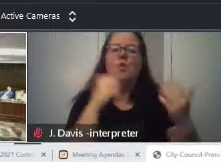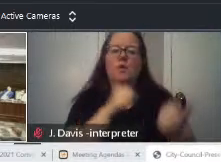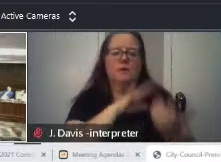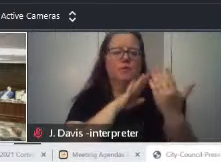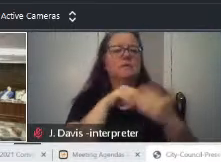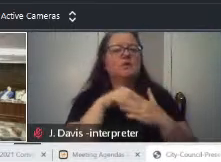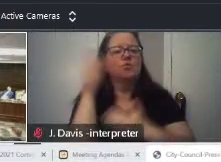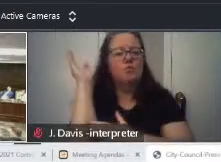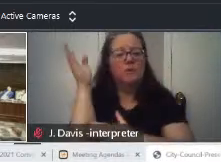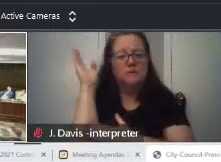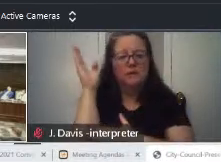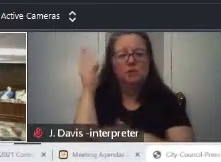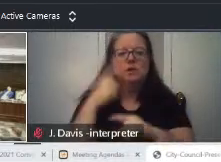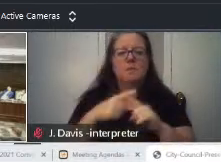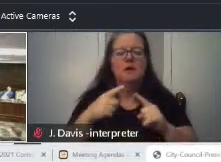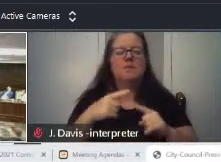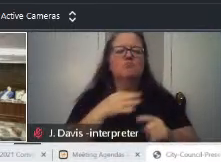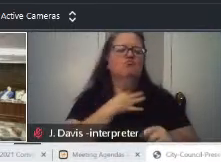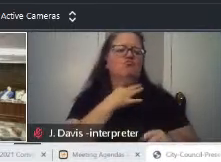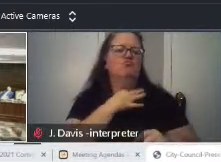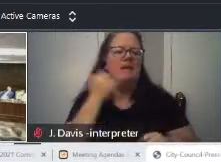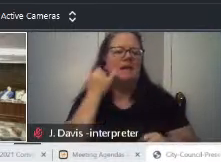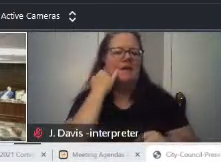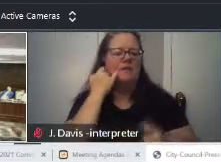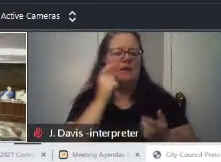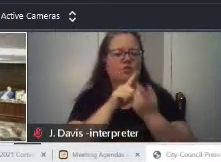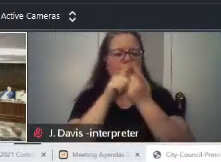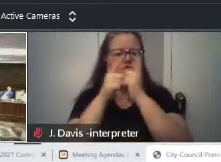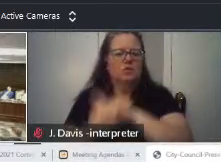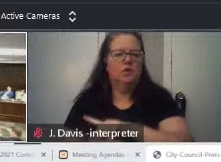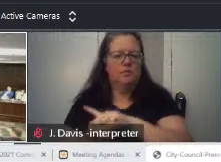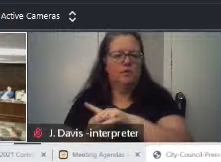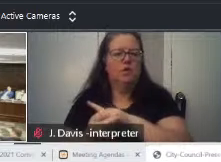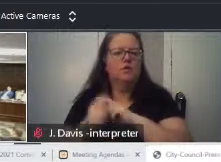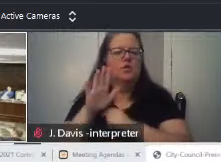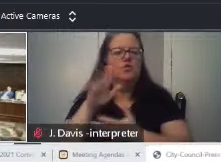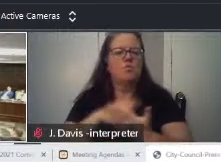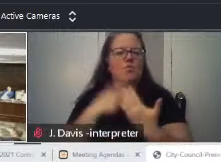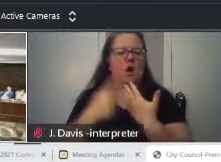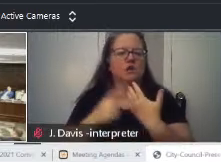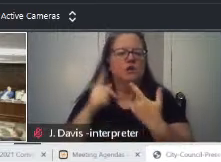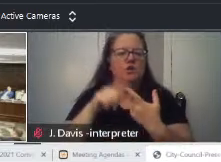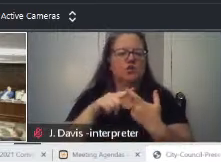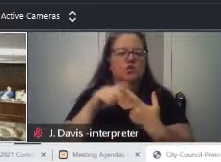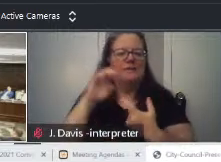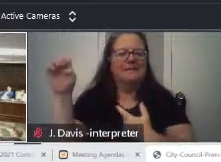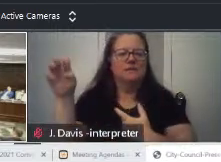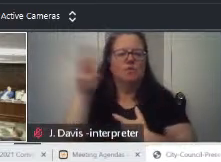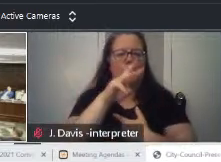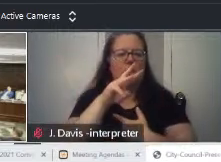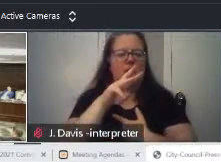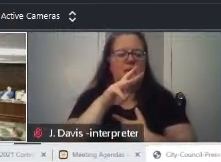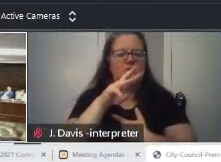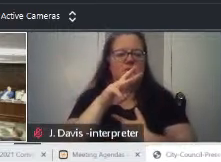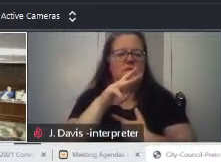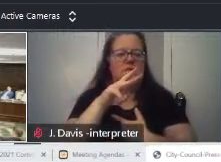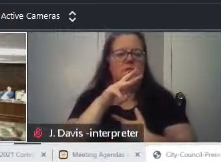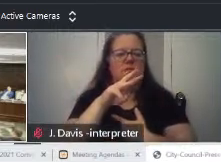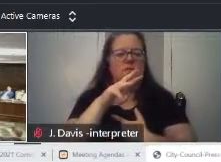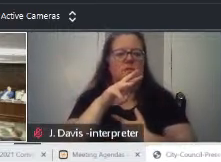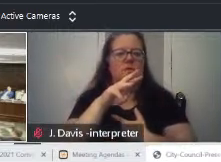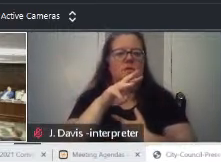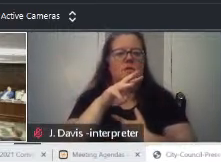if somehow converting your project to an east-west face as opposed